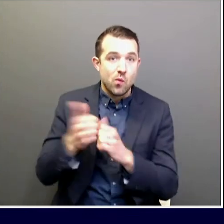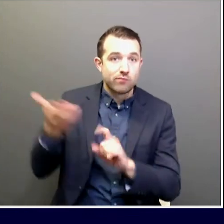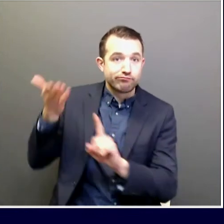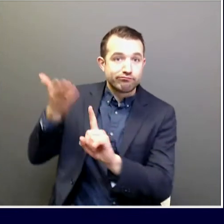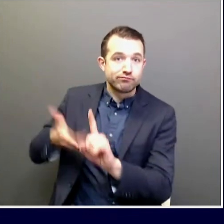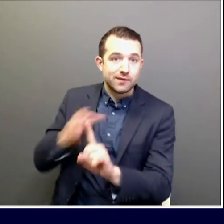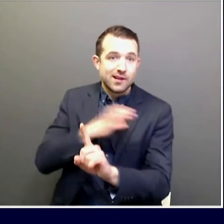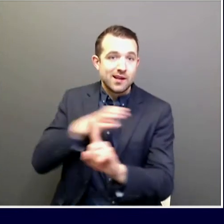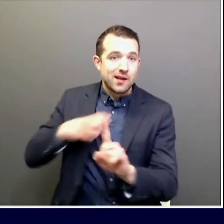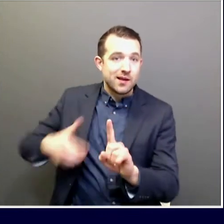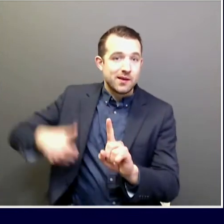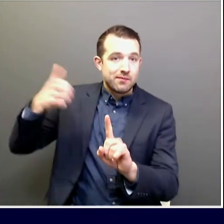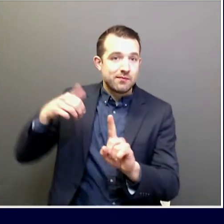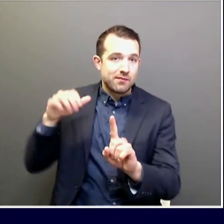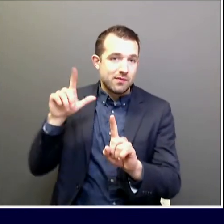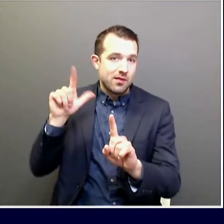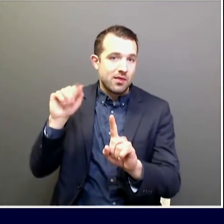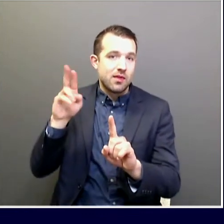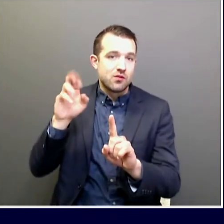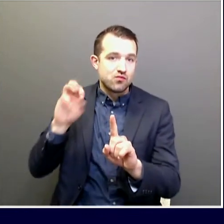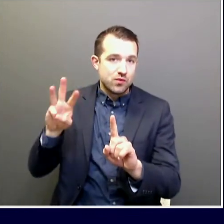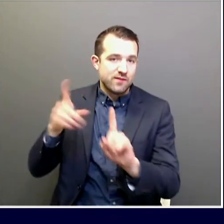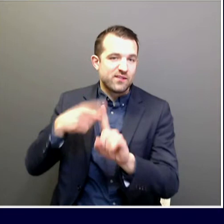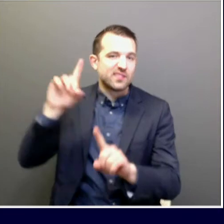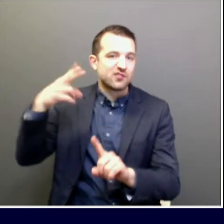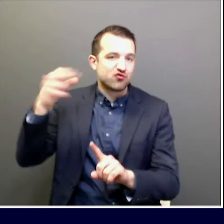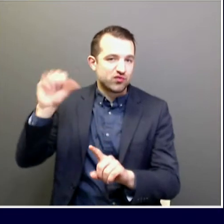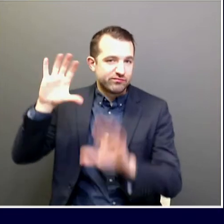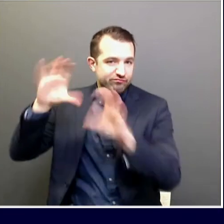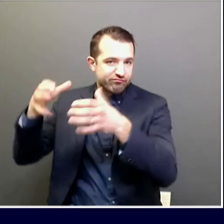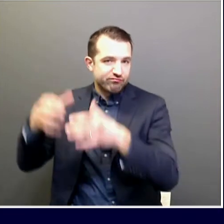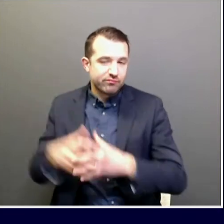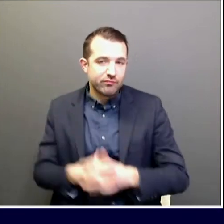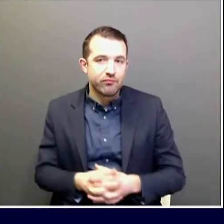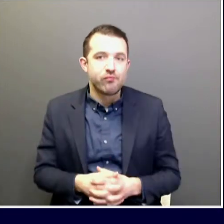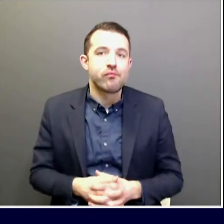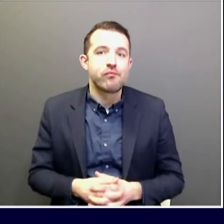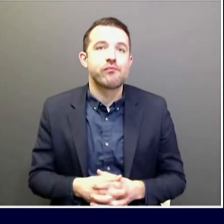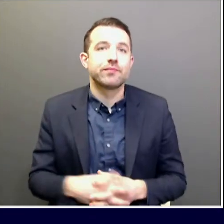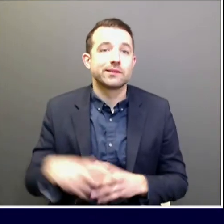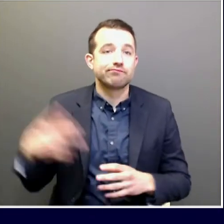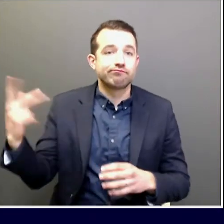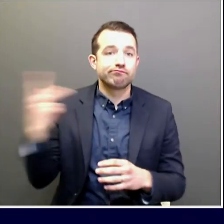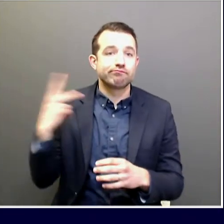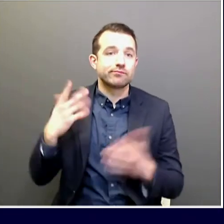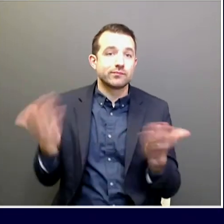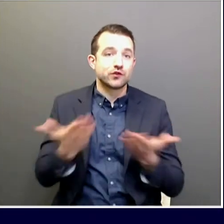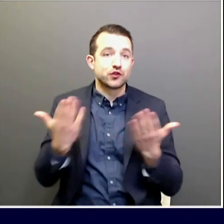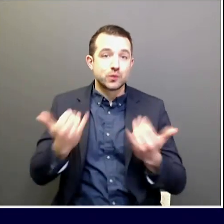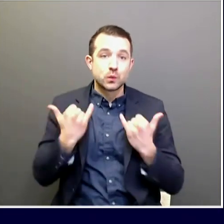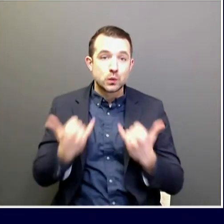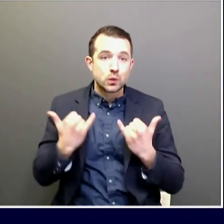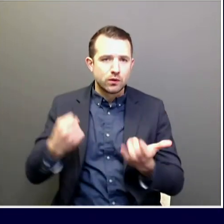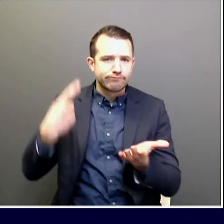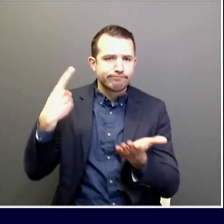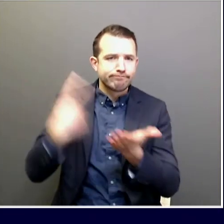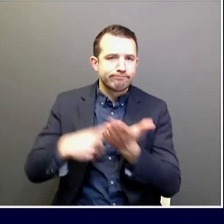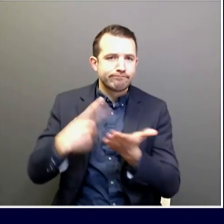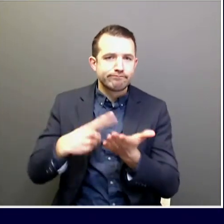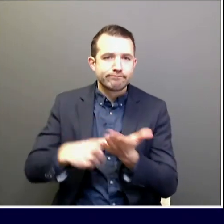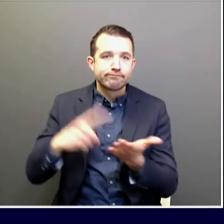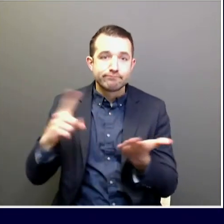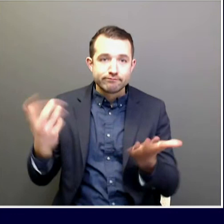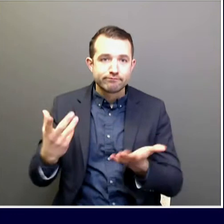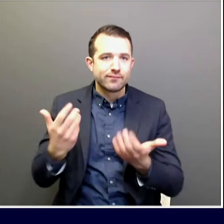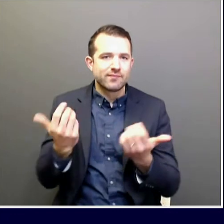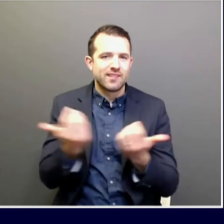Wamber from Maine's Department of Health and Human Services. Commissioner Wamber and I are pleased to be with everyone today to talk about where we